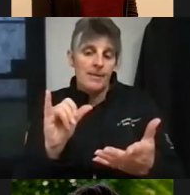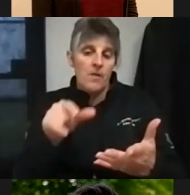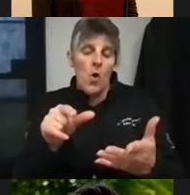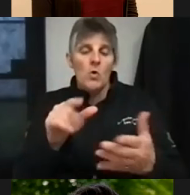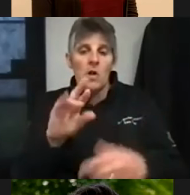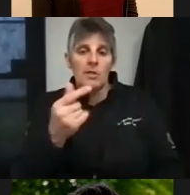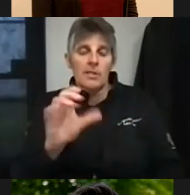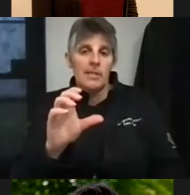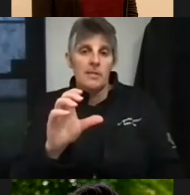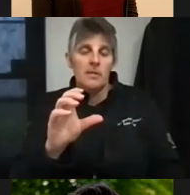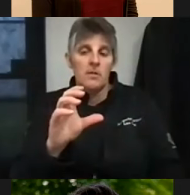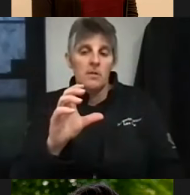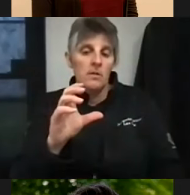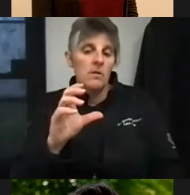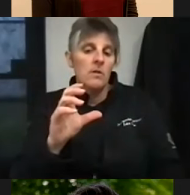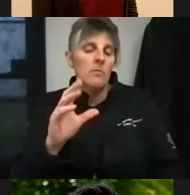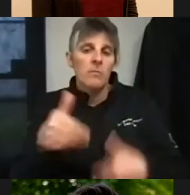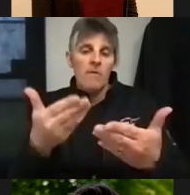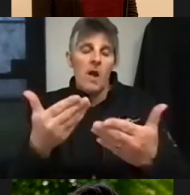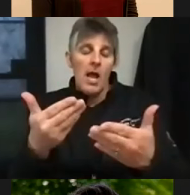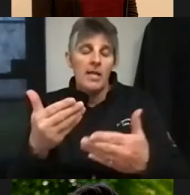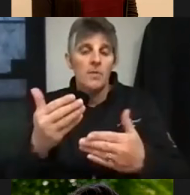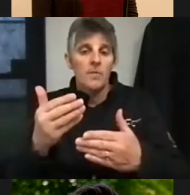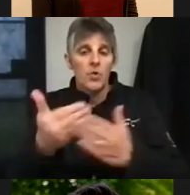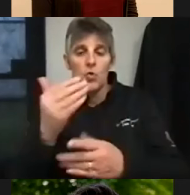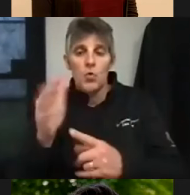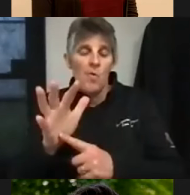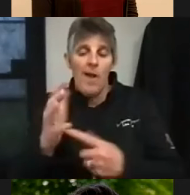ganglions so output neurons,